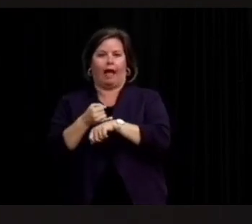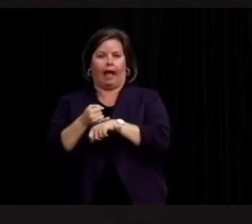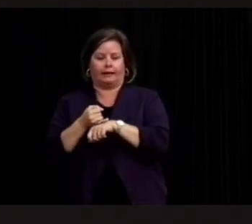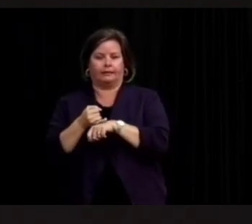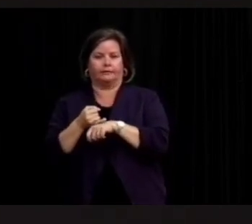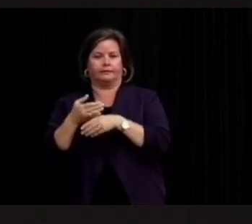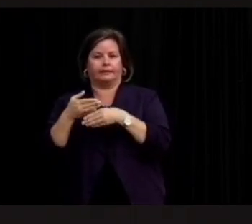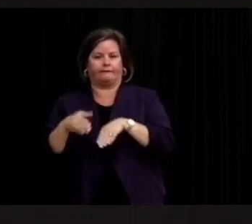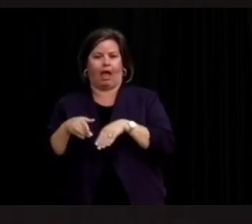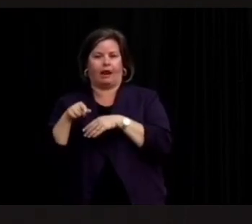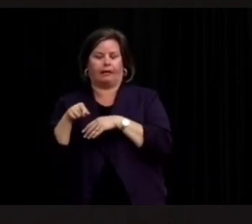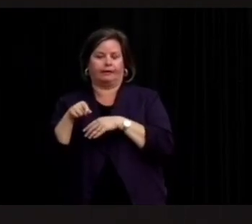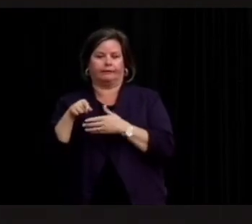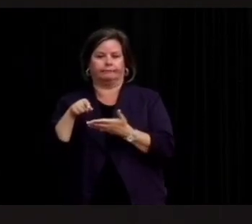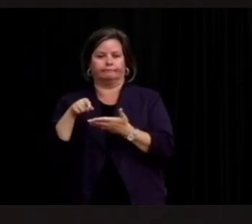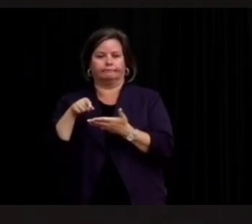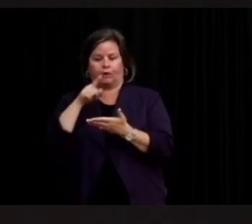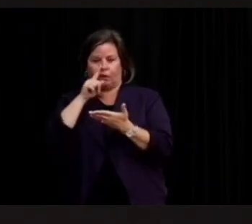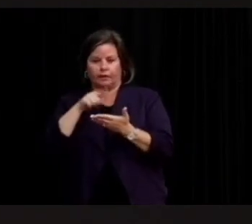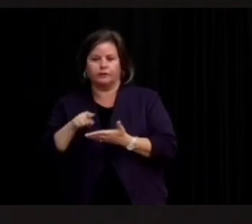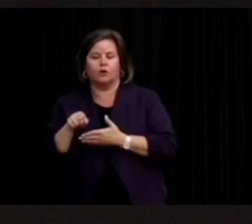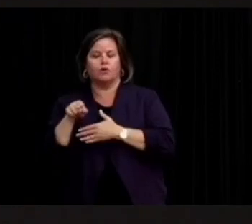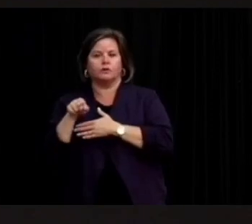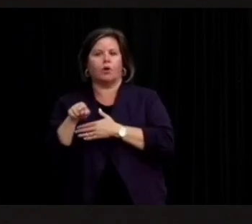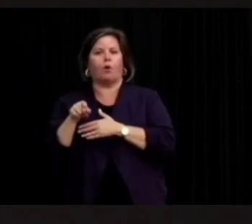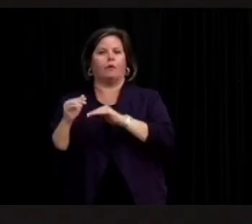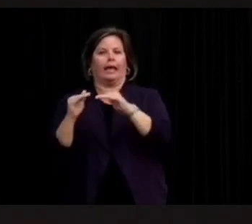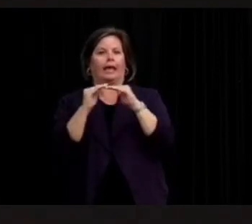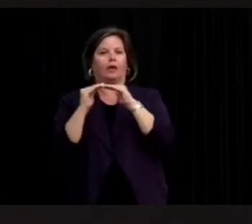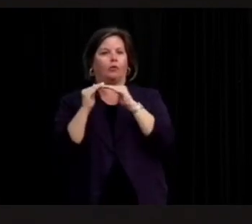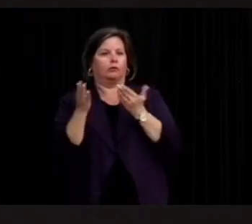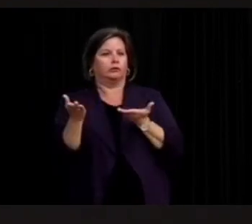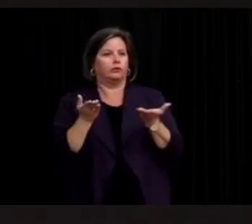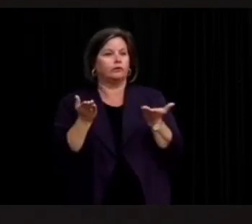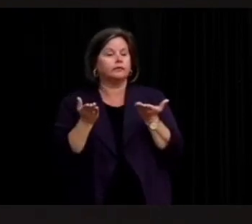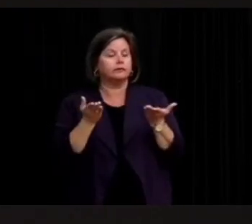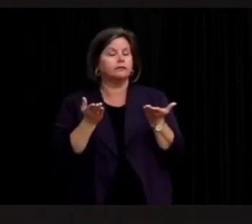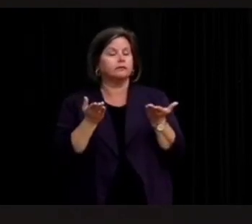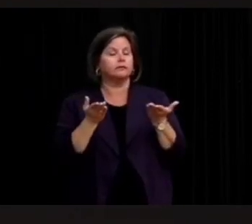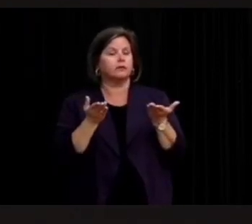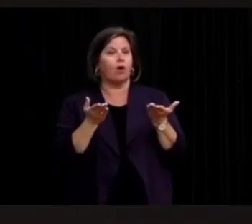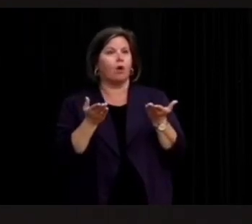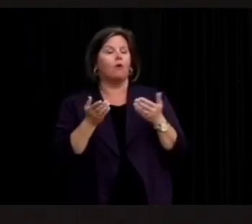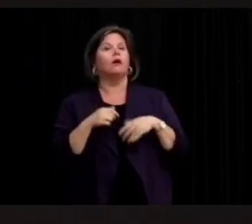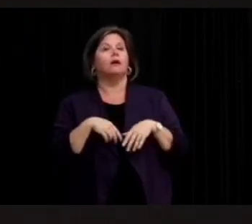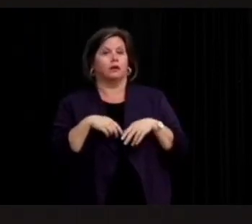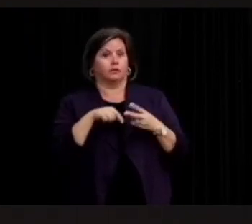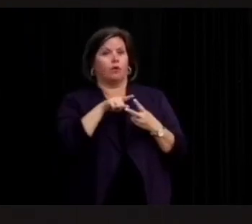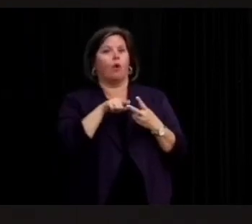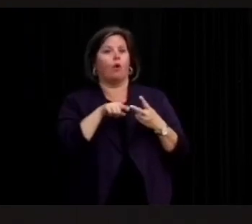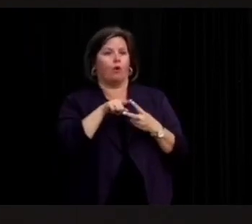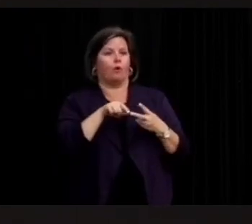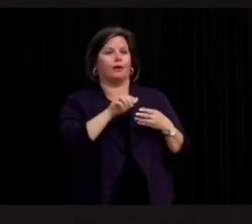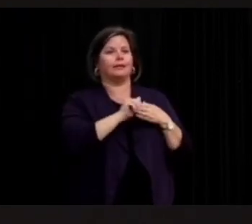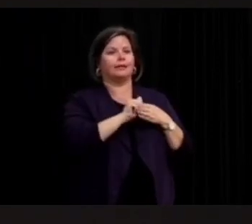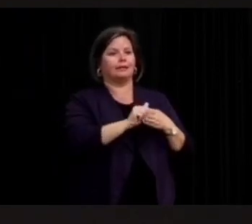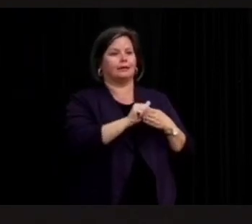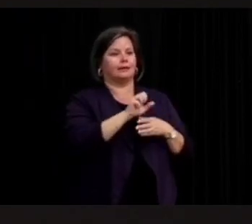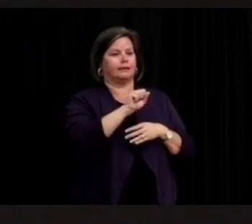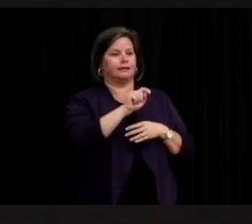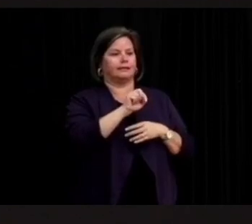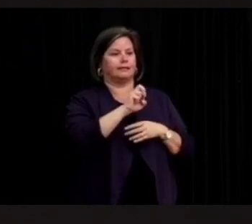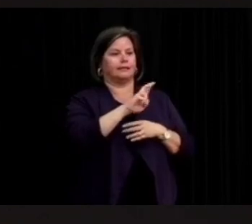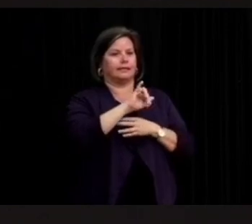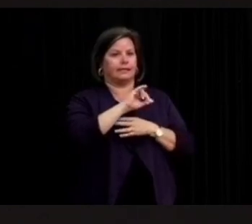services. That was another issue. So we are, those two issues, steering and denial of equal professional